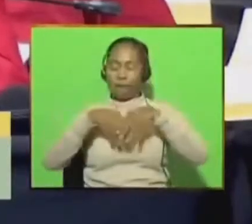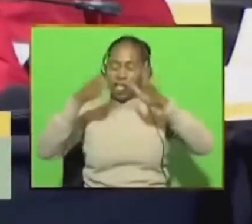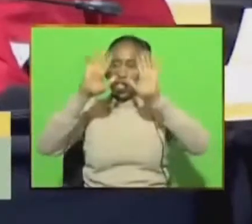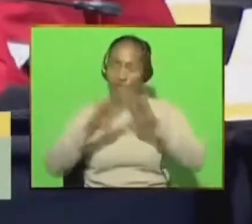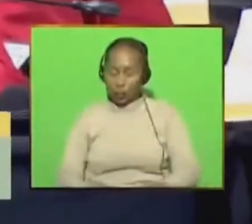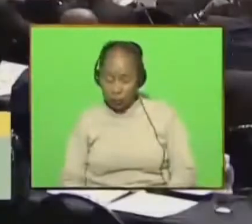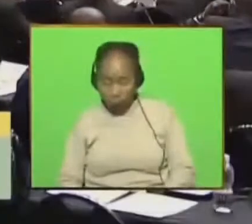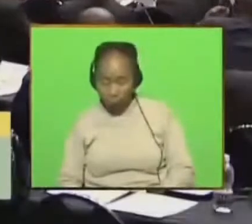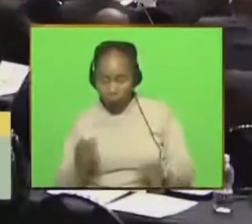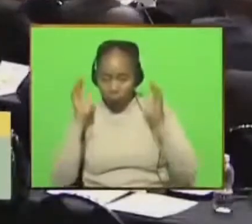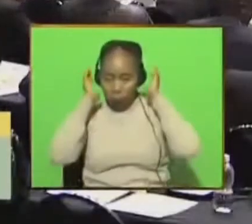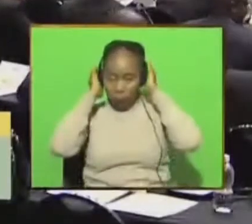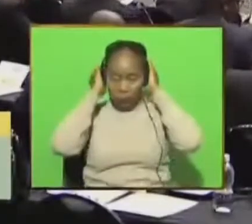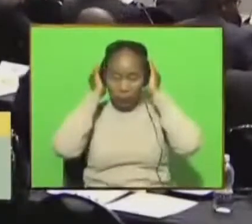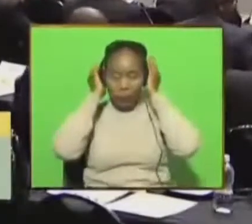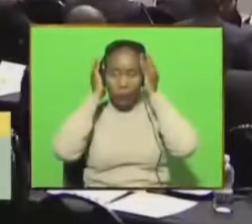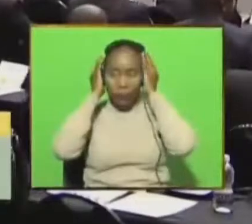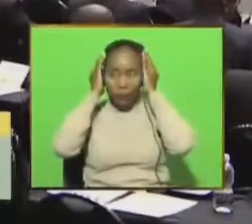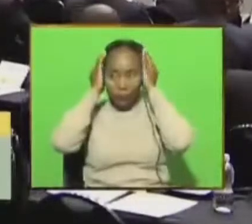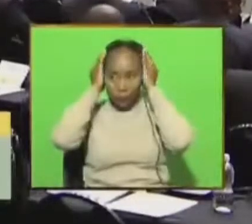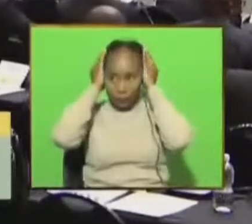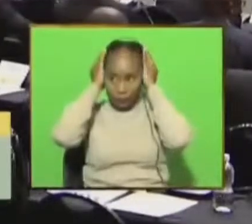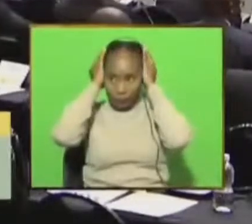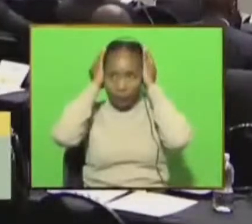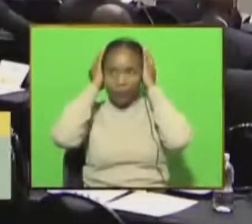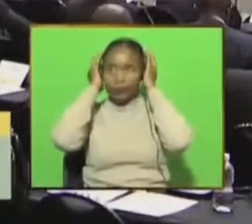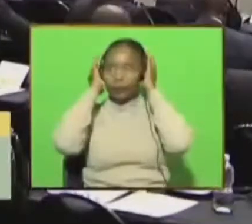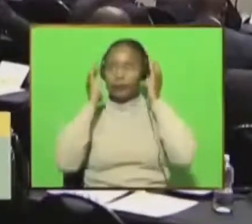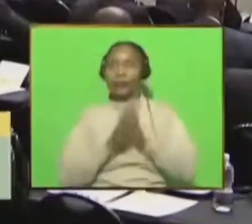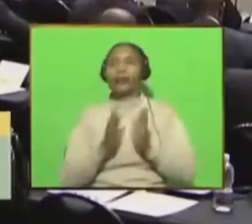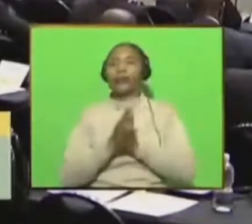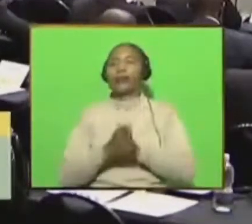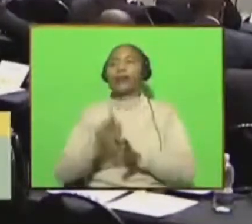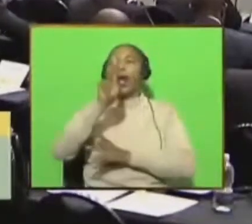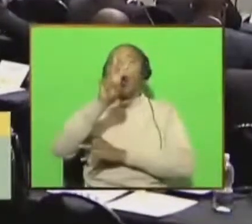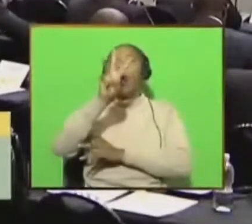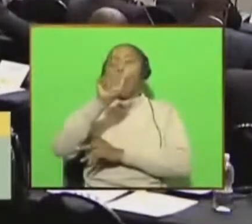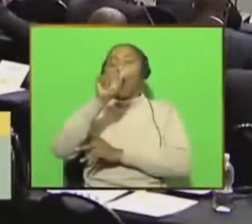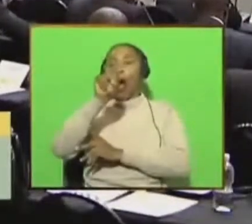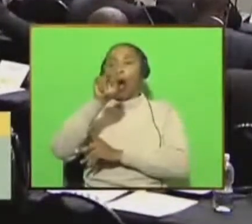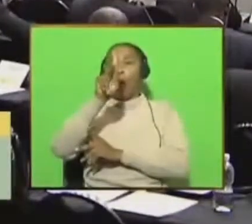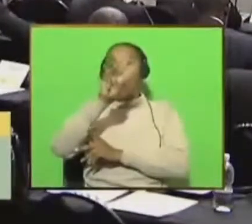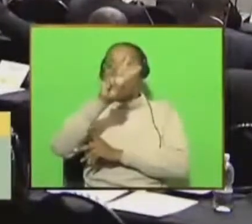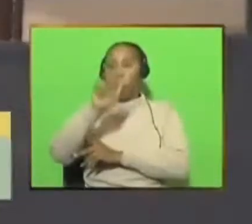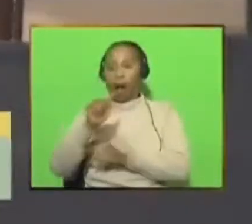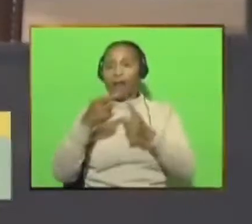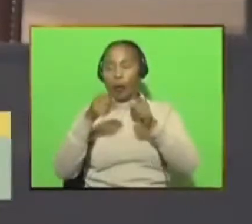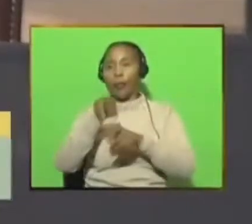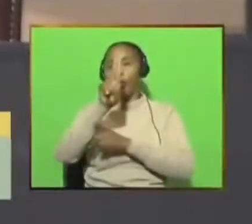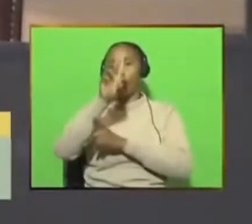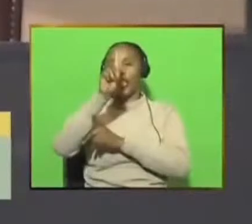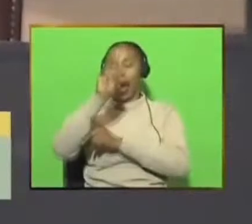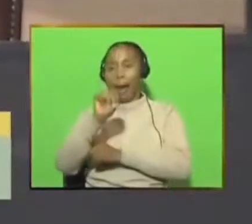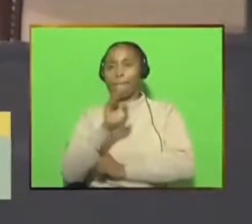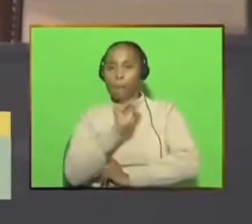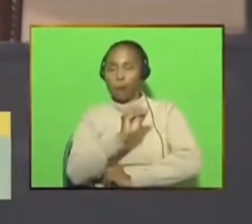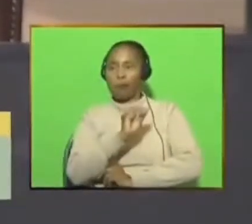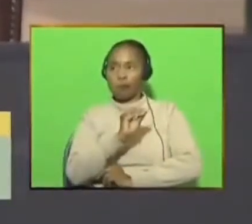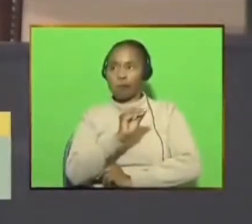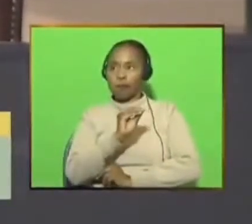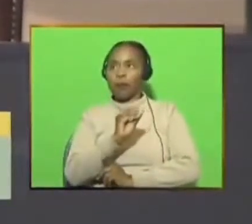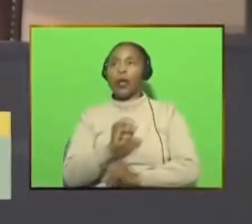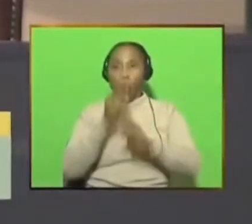a contestation. Those people, both of them are here, who were there before. So we support that motion, and anything else